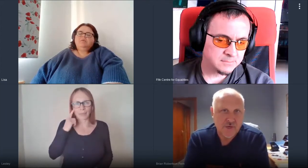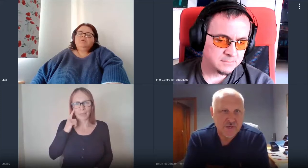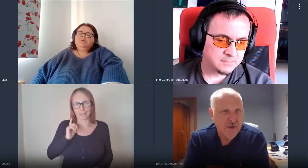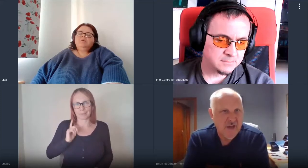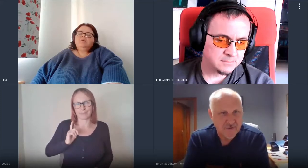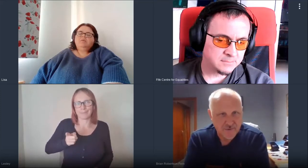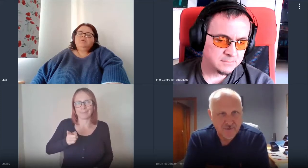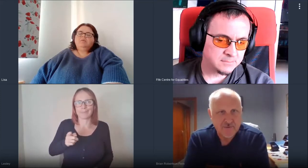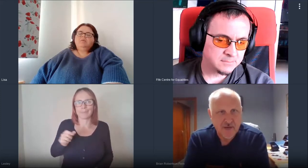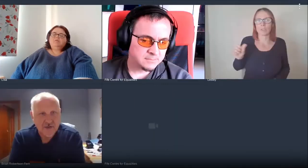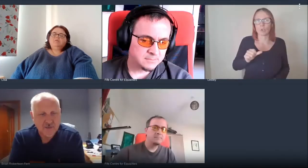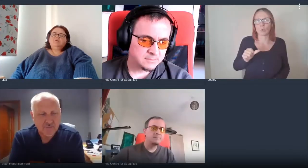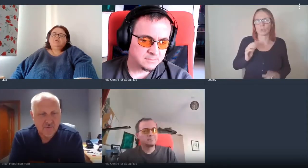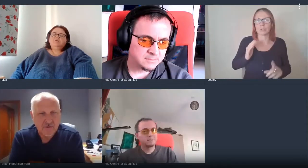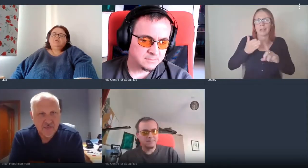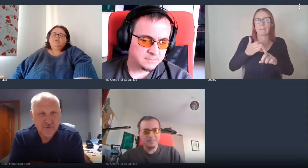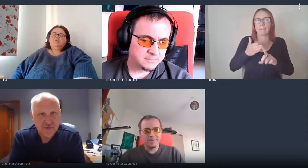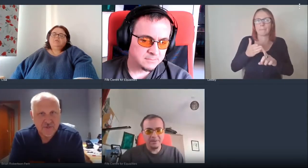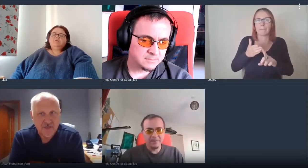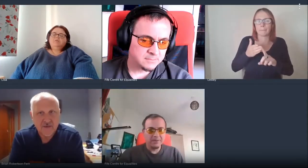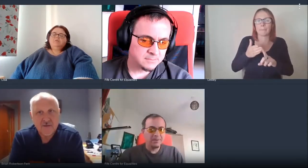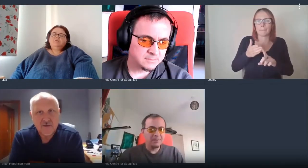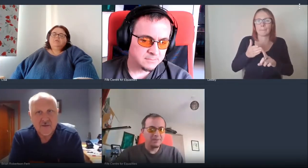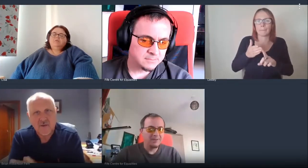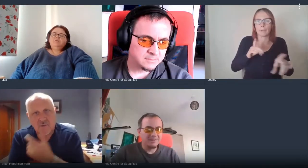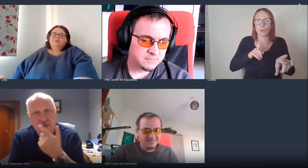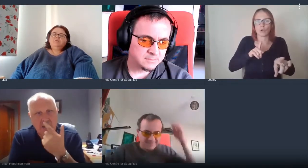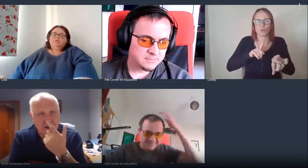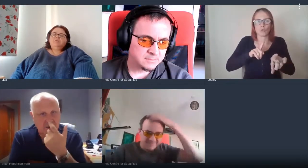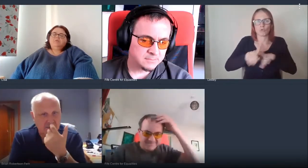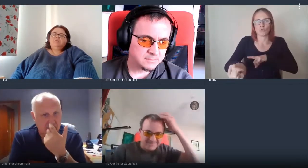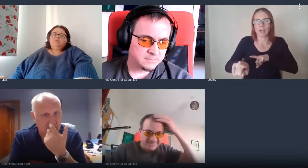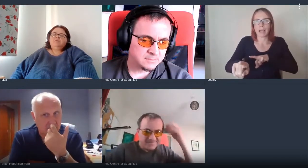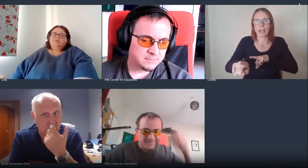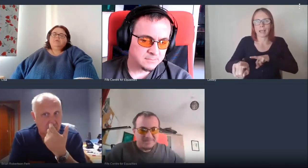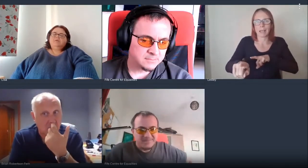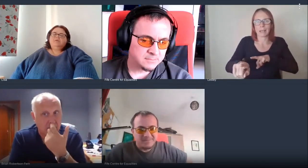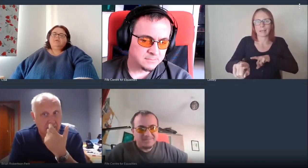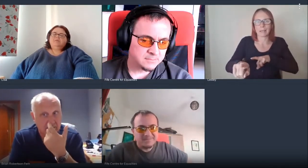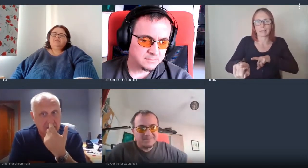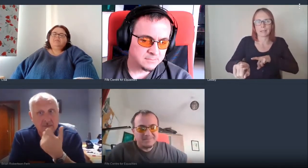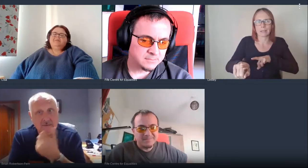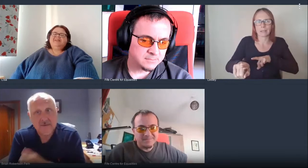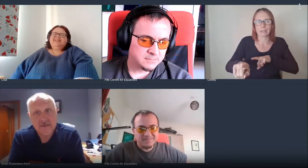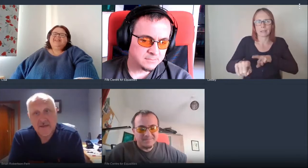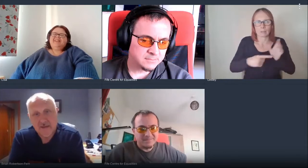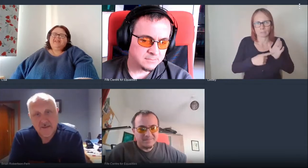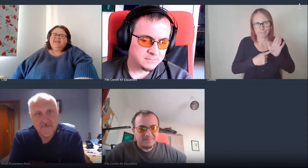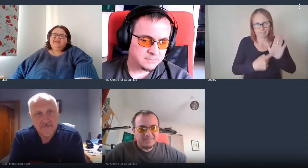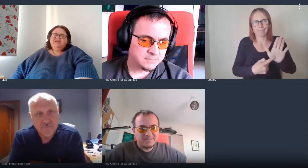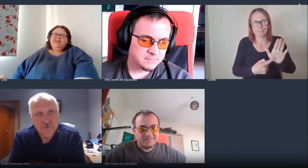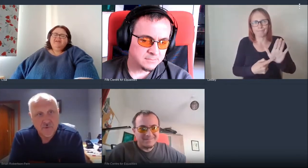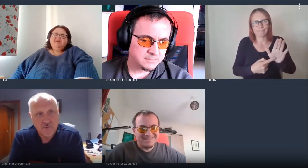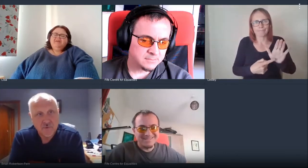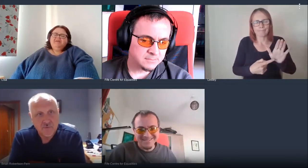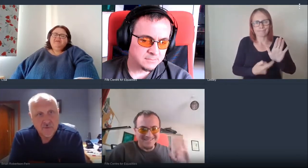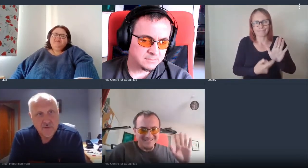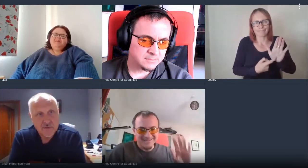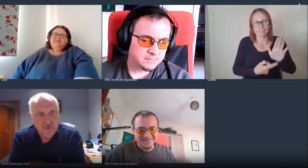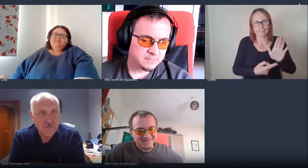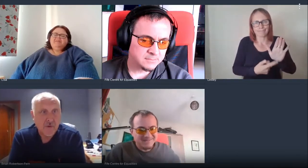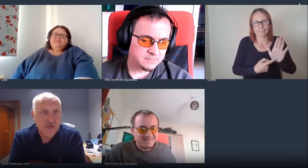we should aspire to to actually be able to demonstrate that we are doing more um to